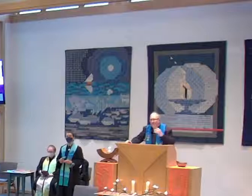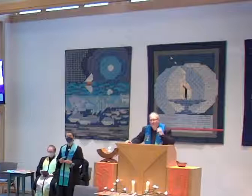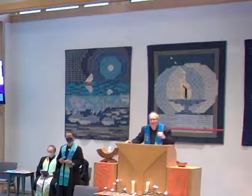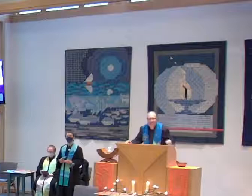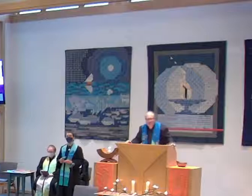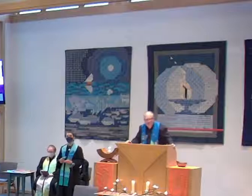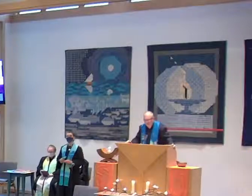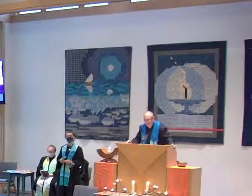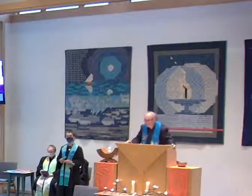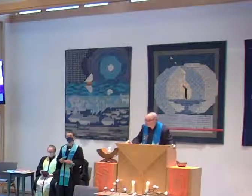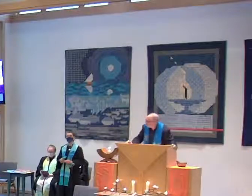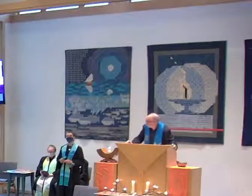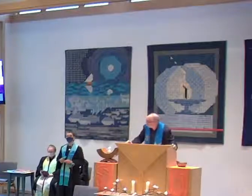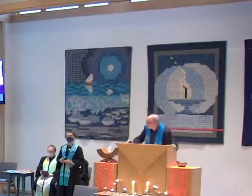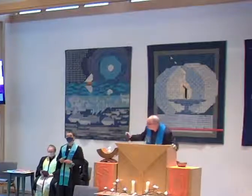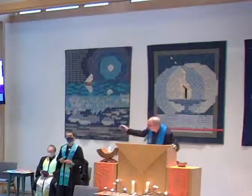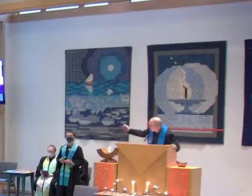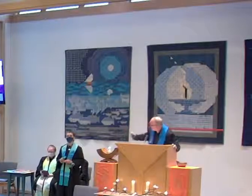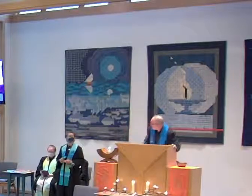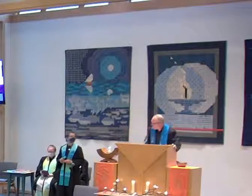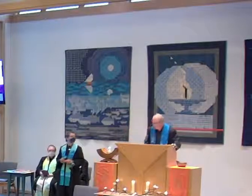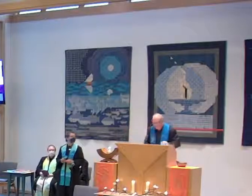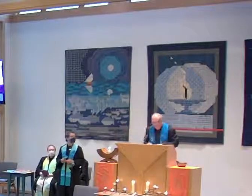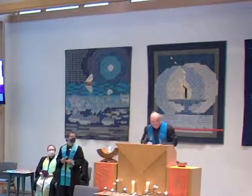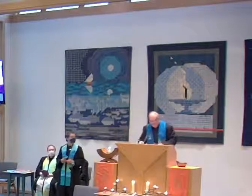here. So.